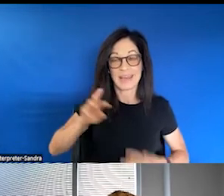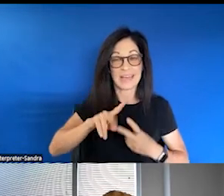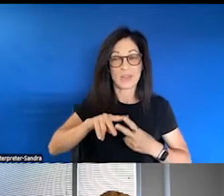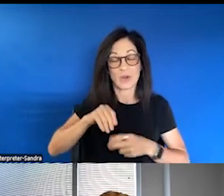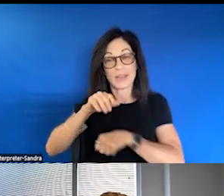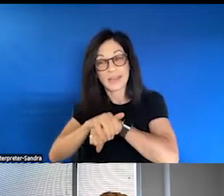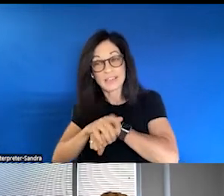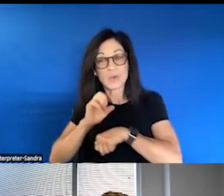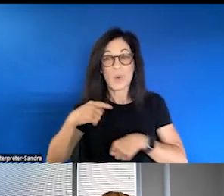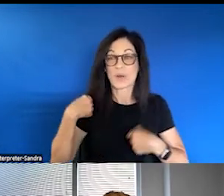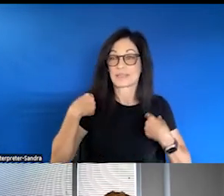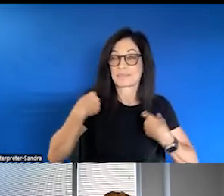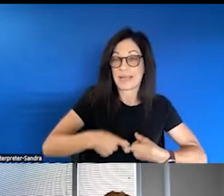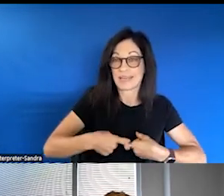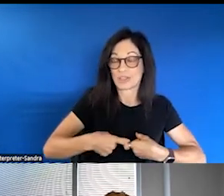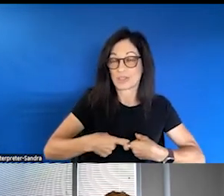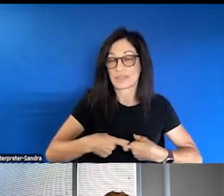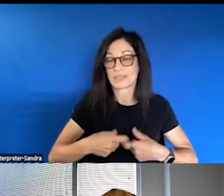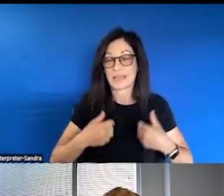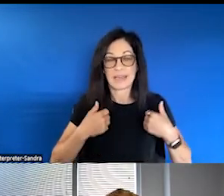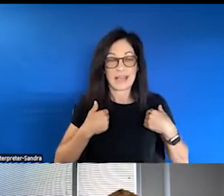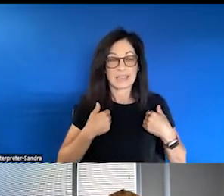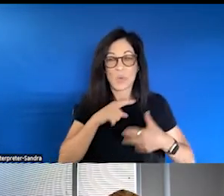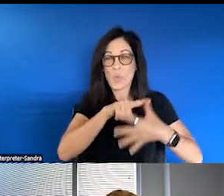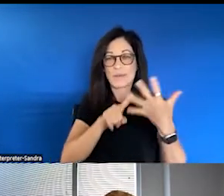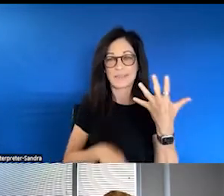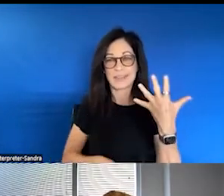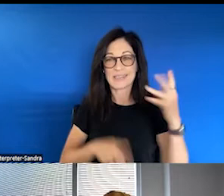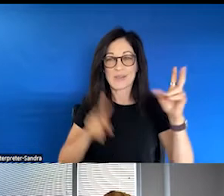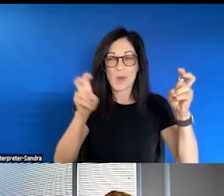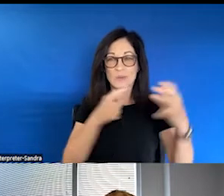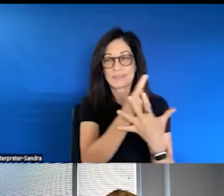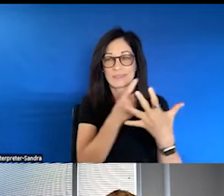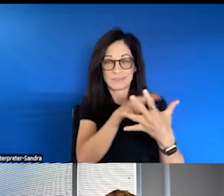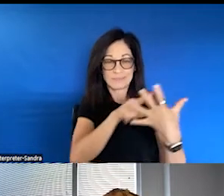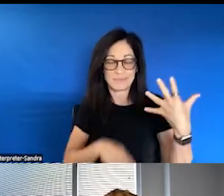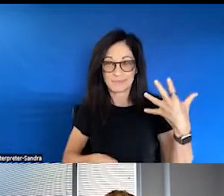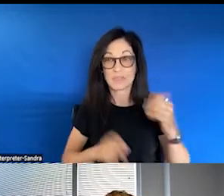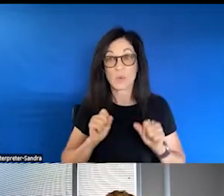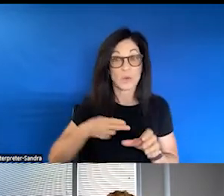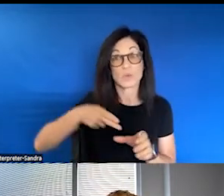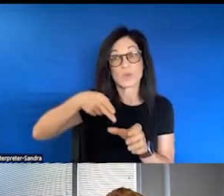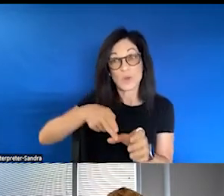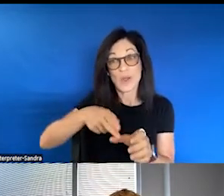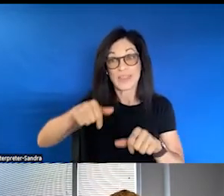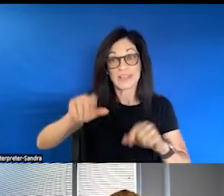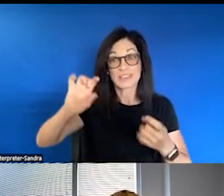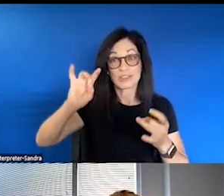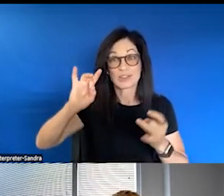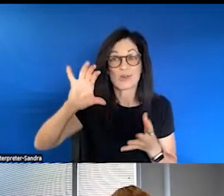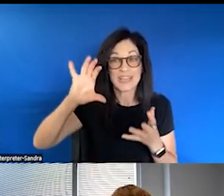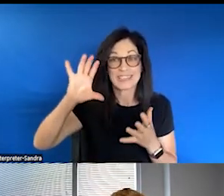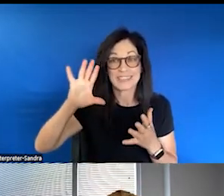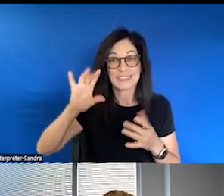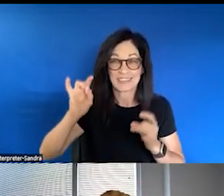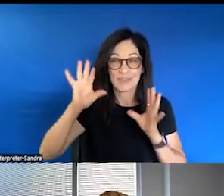or Spanish, and with one of 5 quotes on it as well. So by joining the crisis hot seat or the